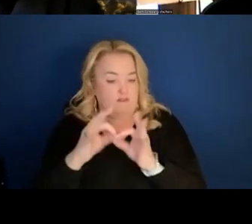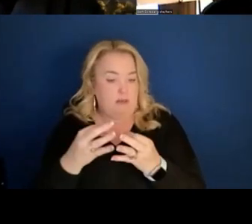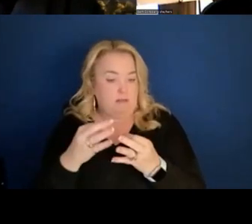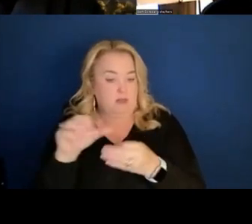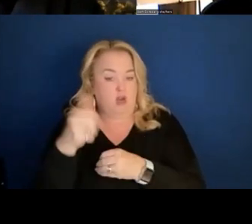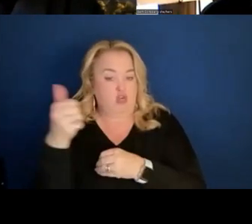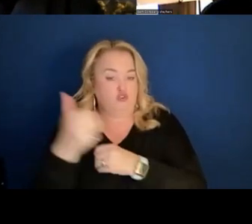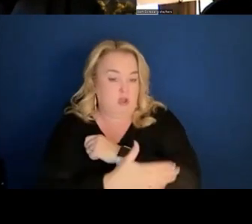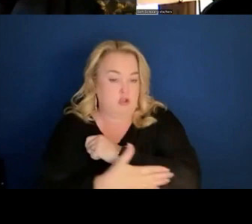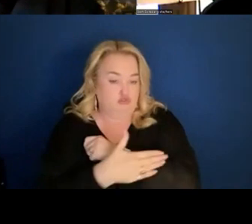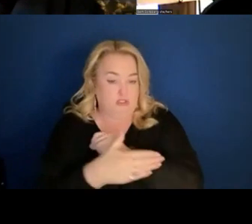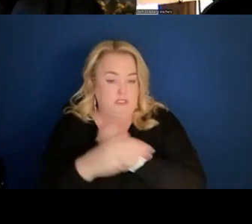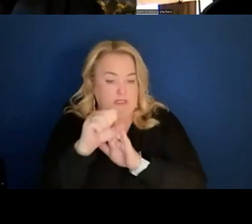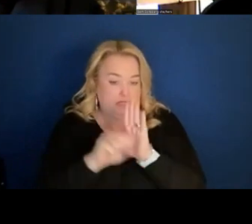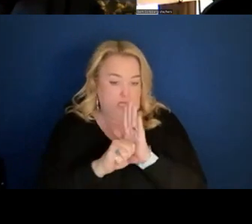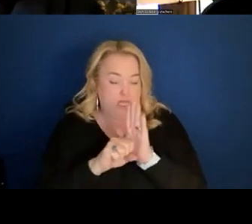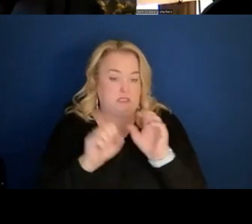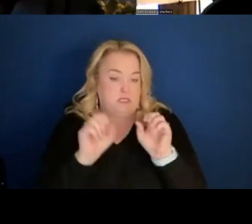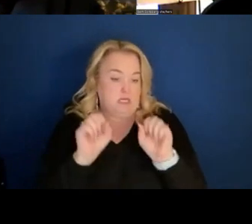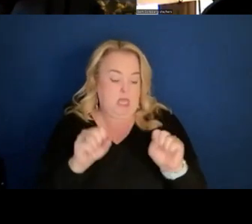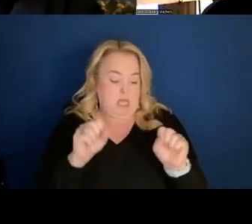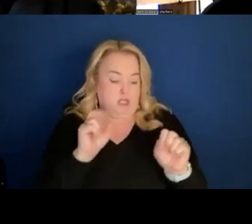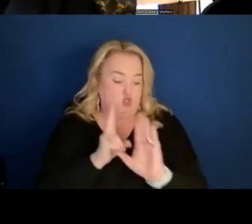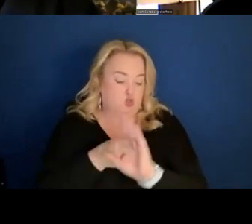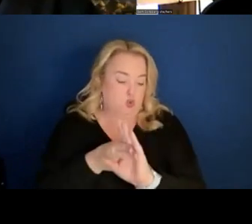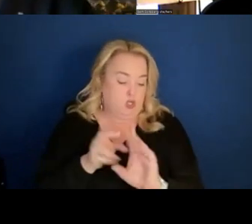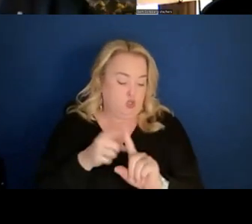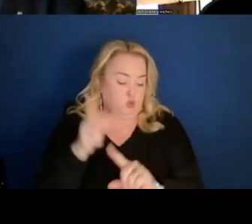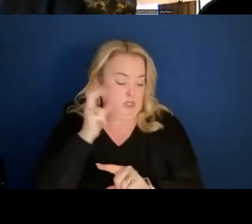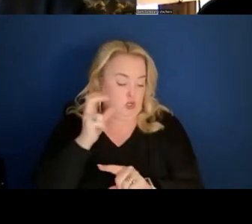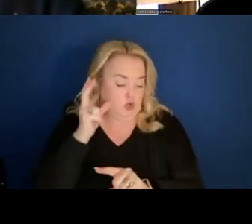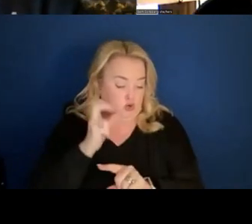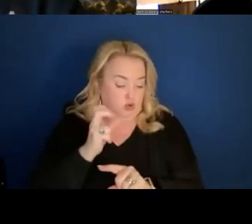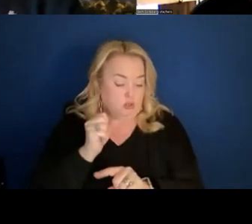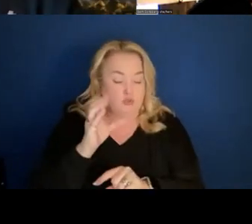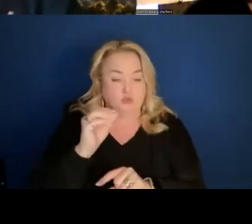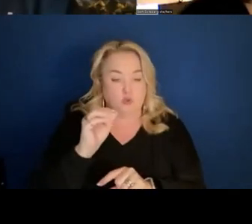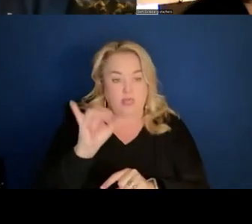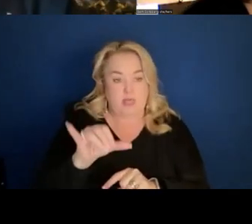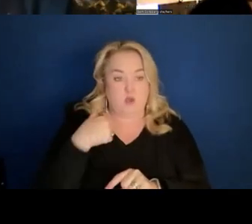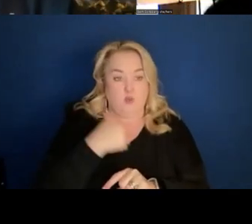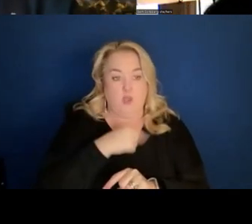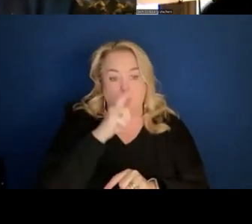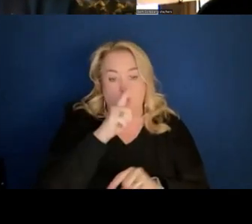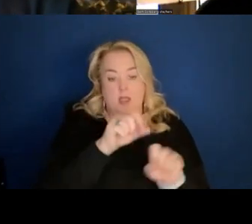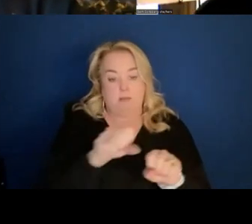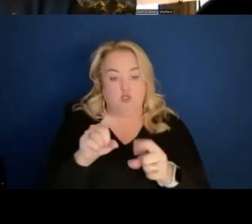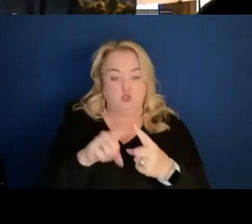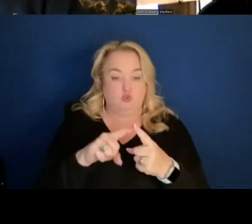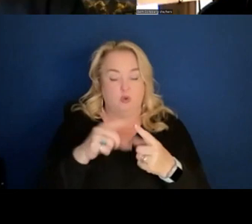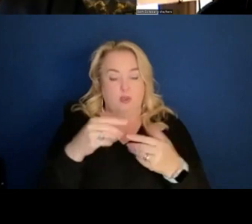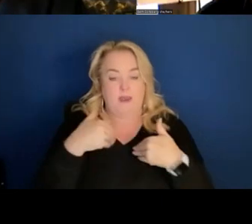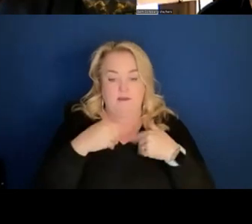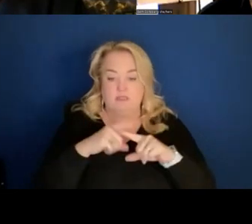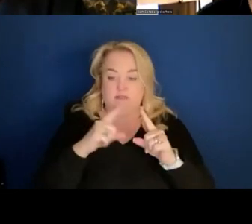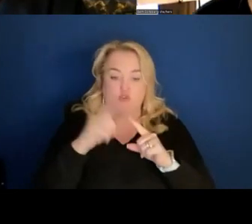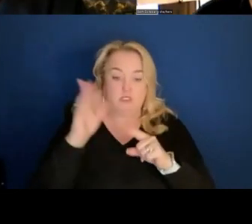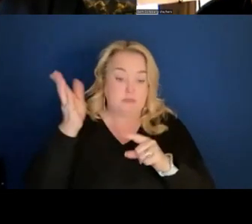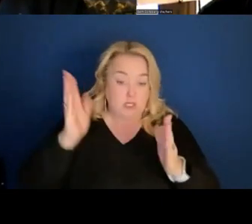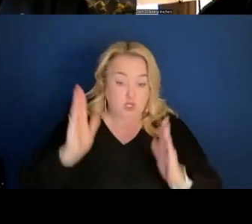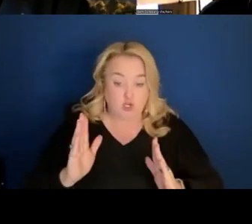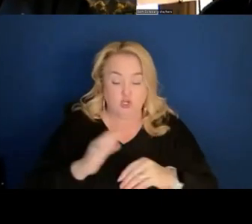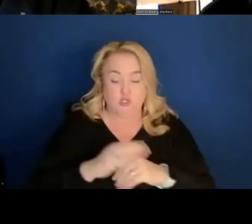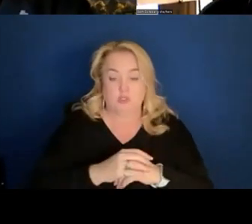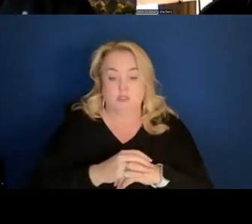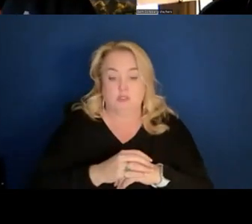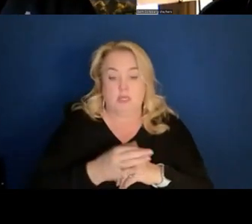of the country to join in and listen to that program. So we're able to also bring in a variety of speakers,